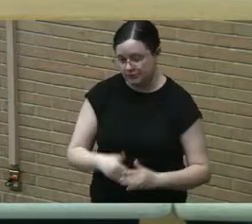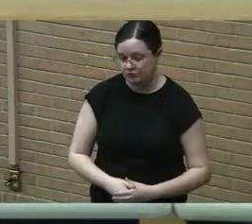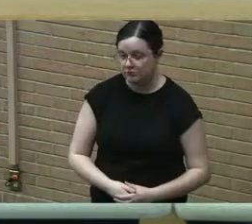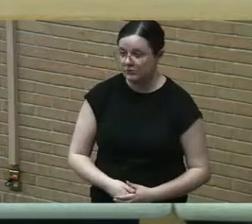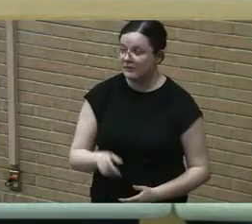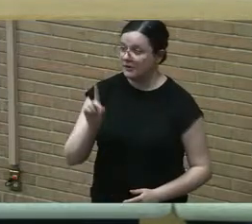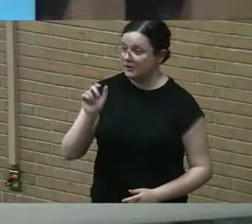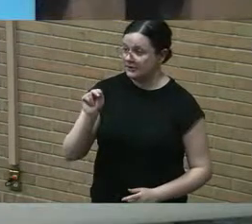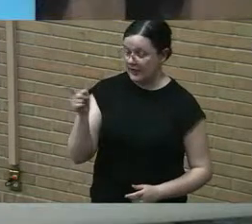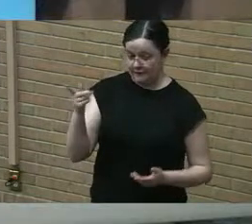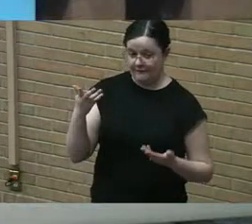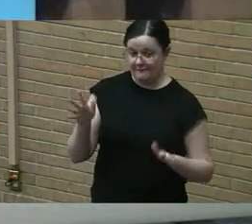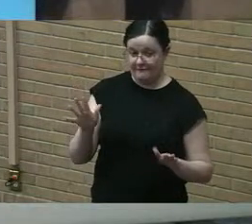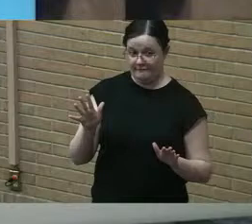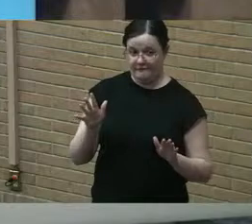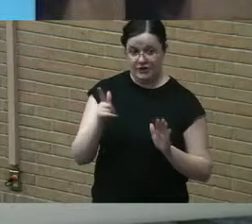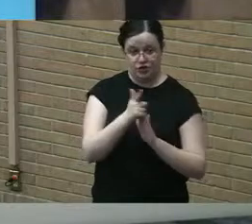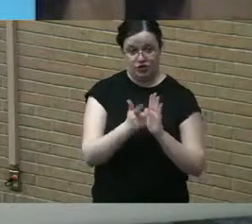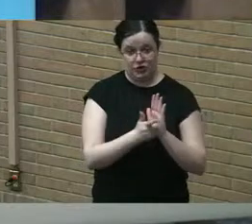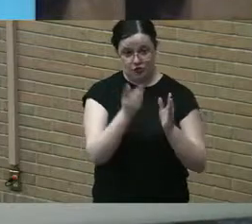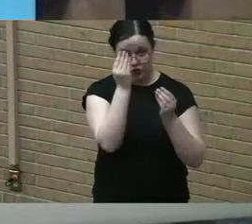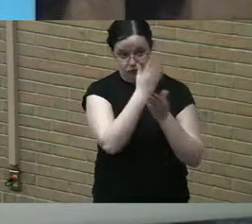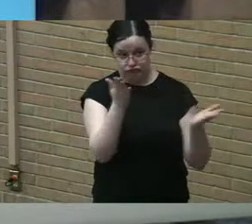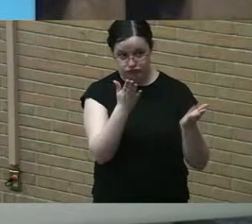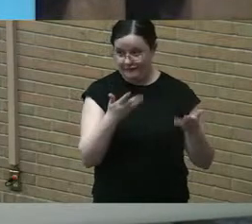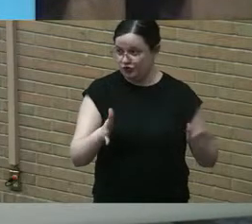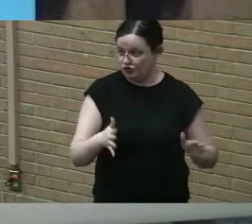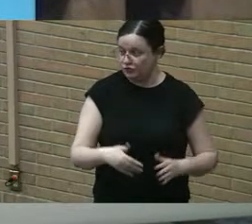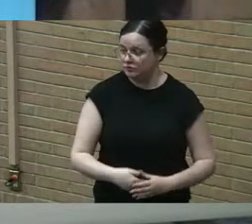legal notice been given in this matter?